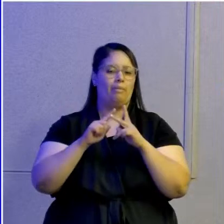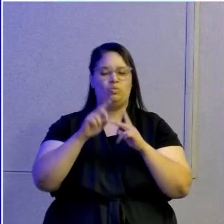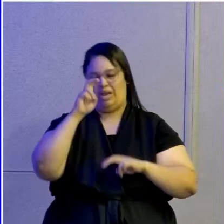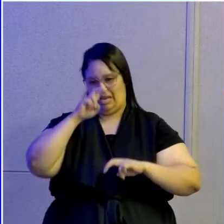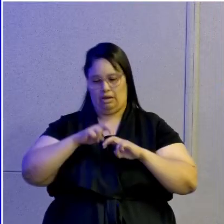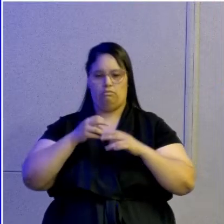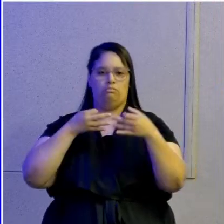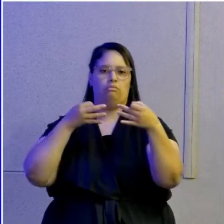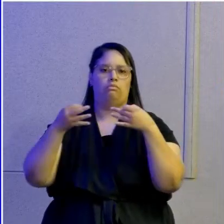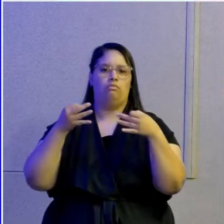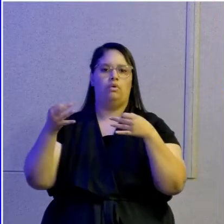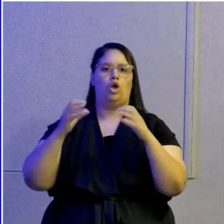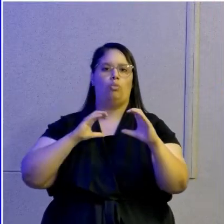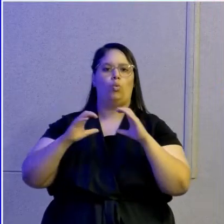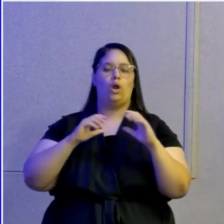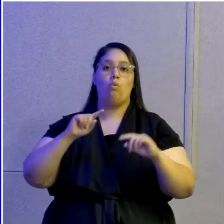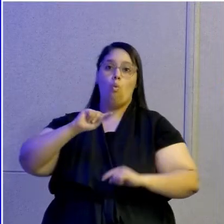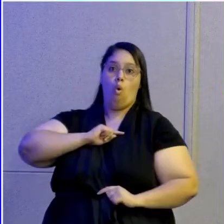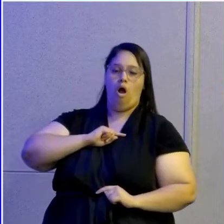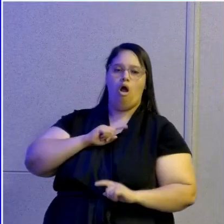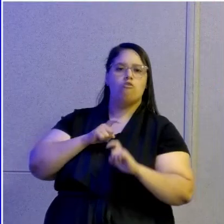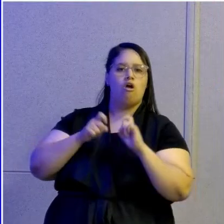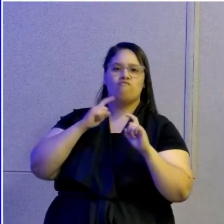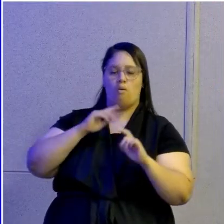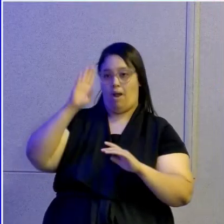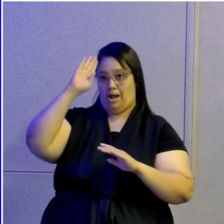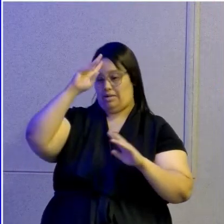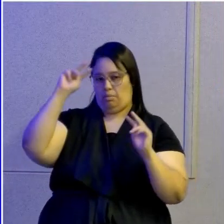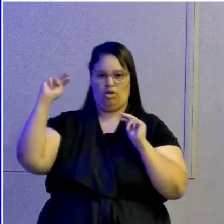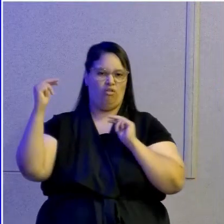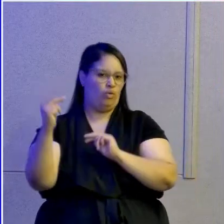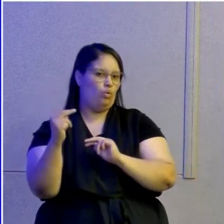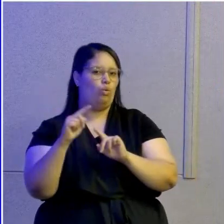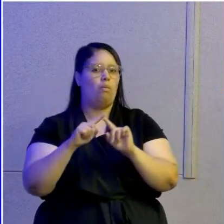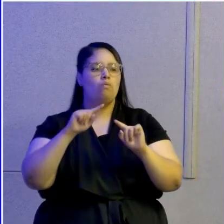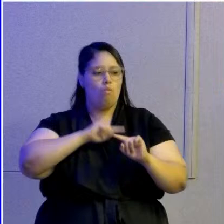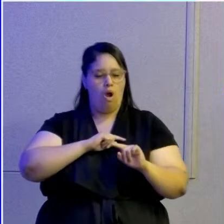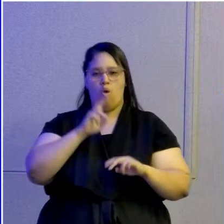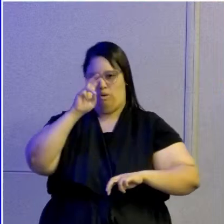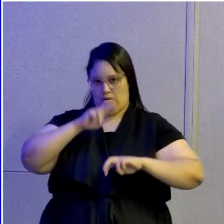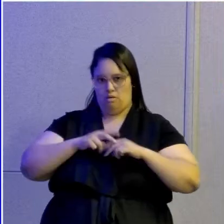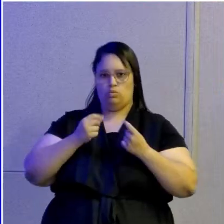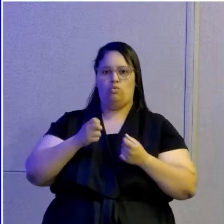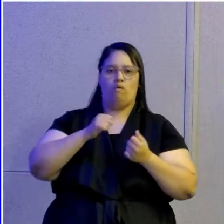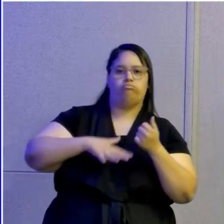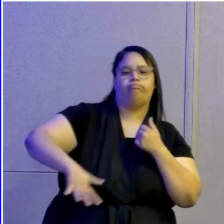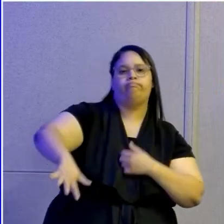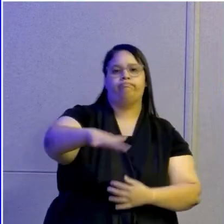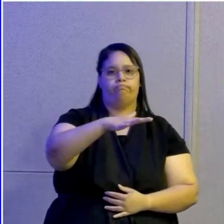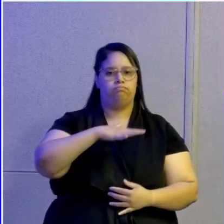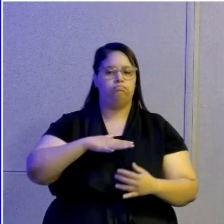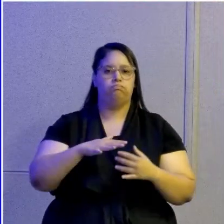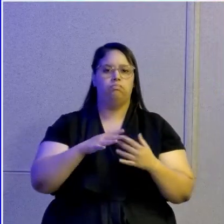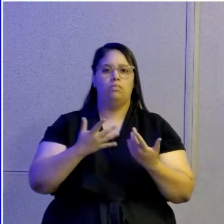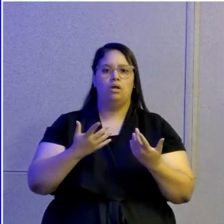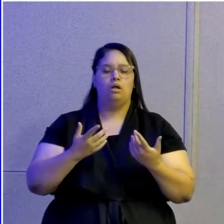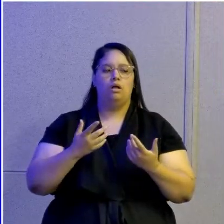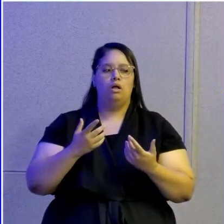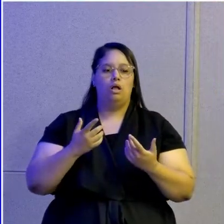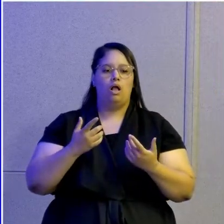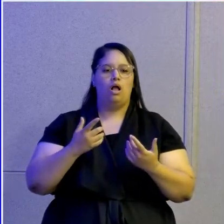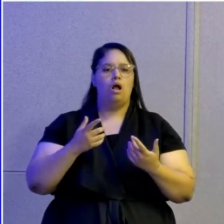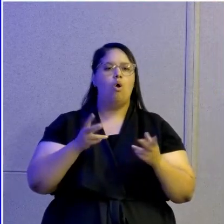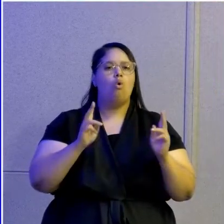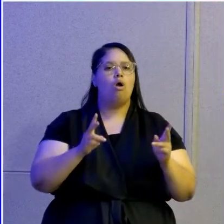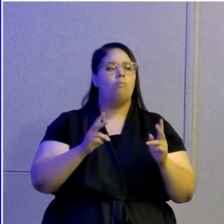communicate the why. Not the why from the academic rigor point of view, but why we need to do it for society. What difference does it make to the